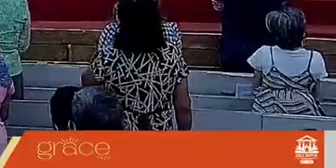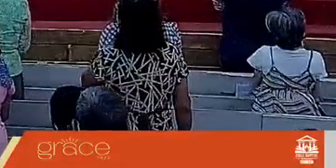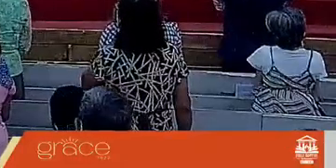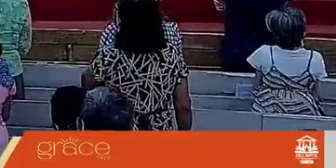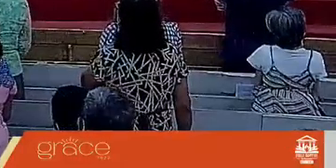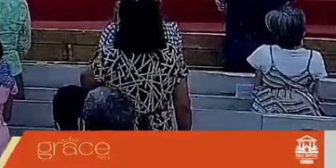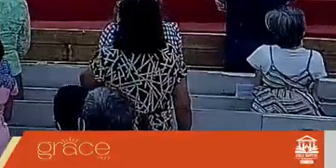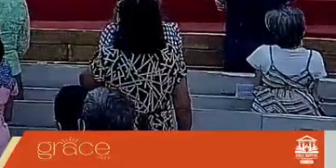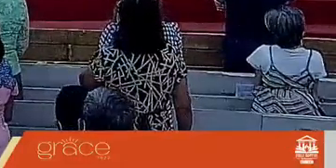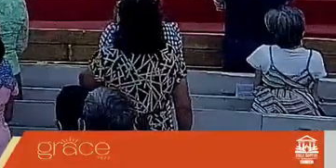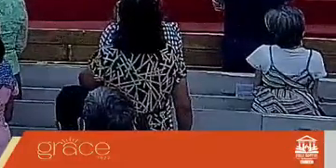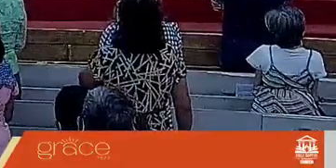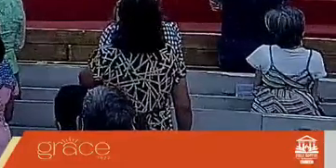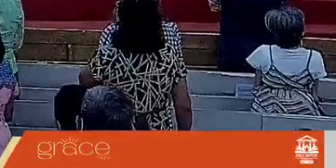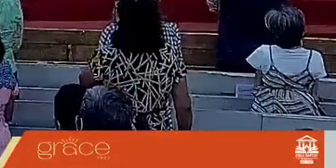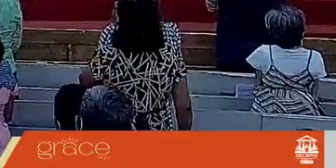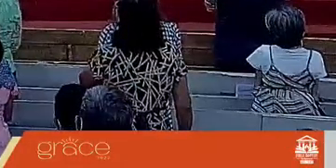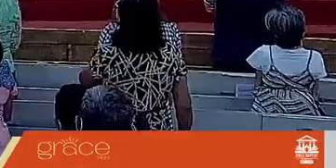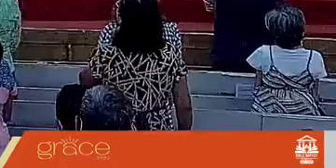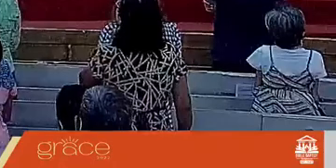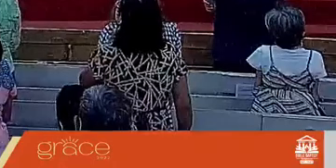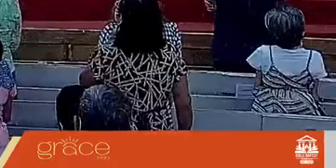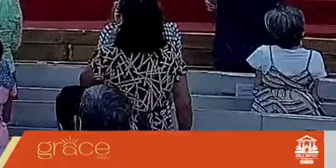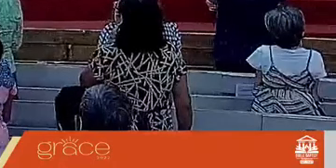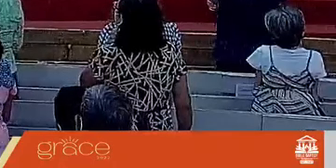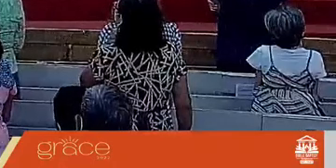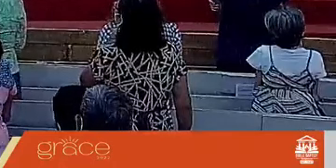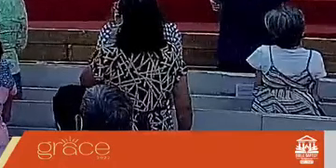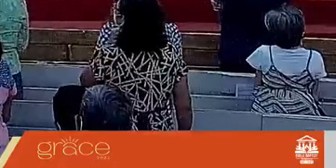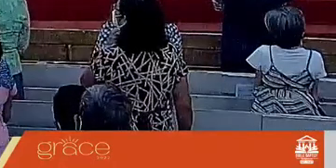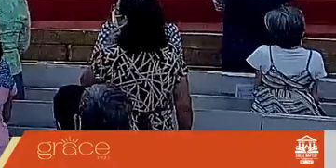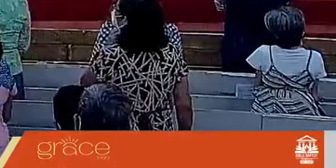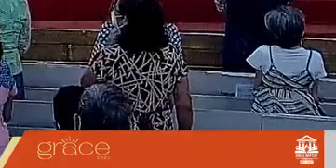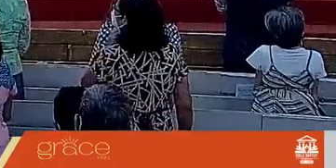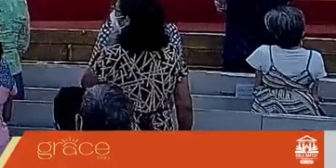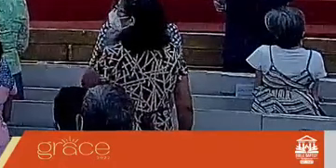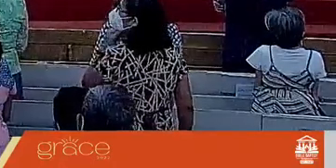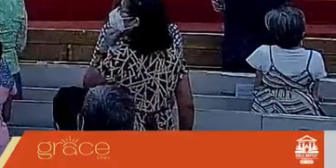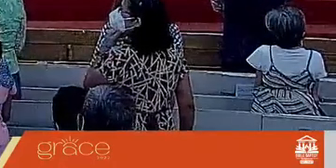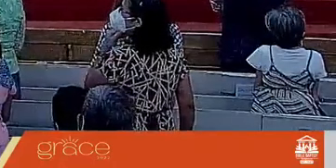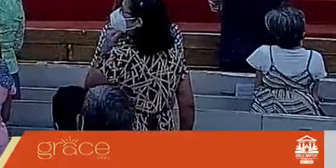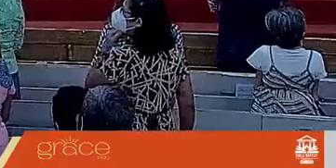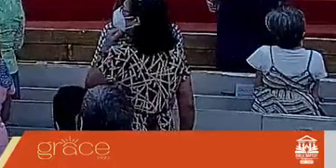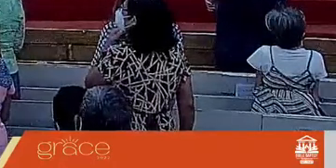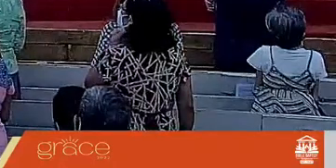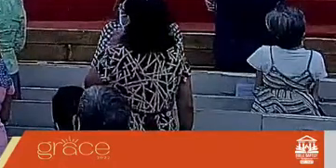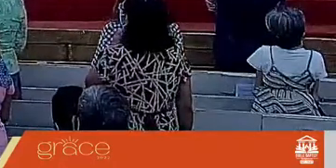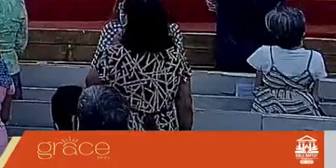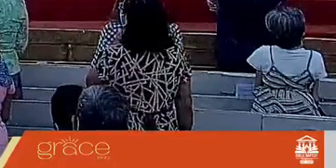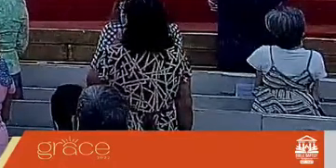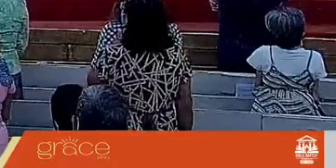May the clues that they discover and the memories they uncover